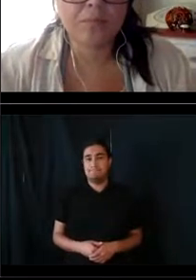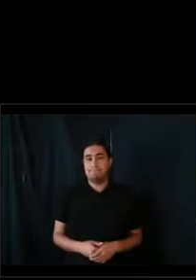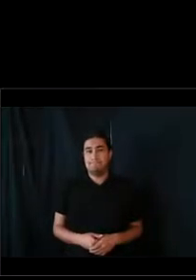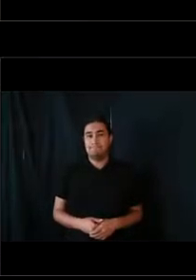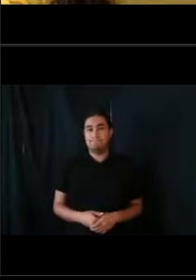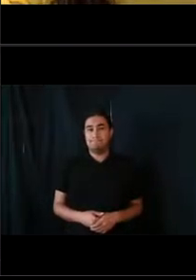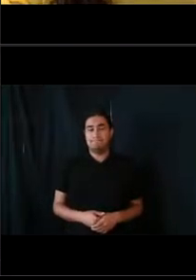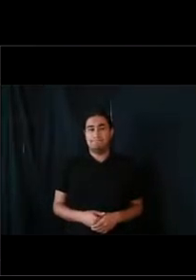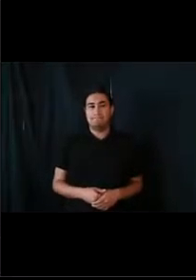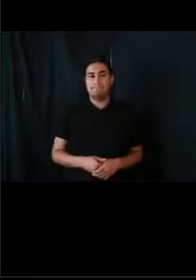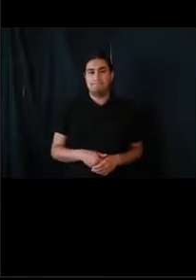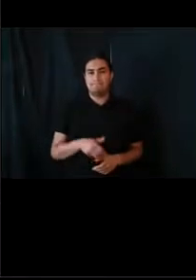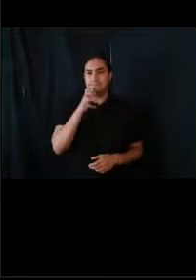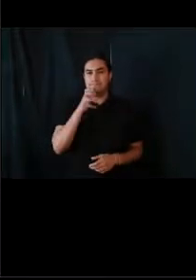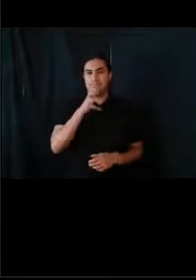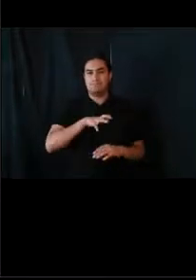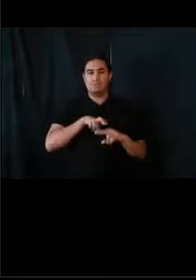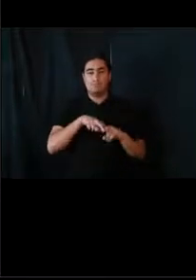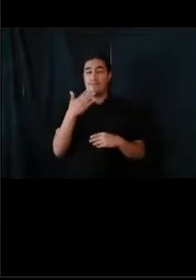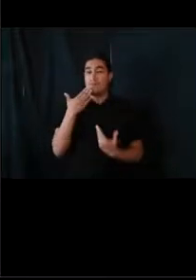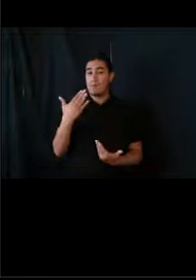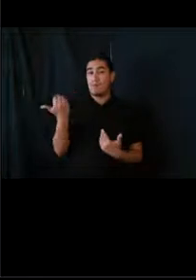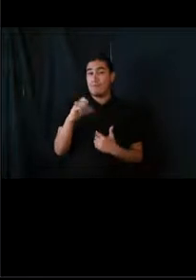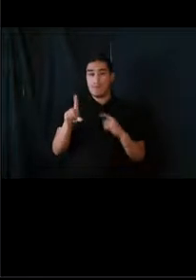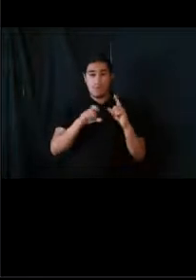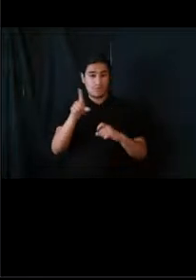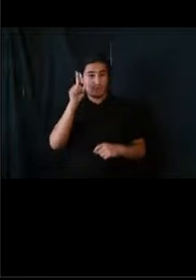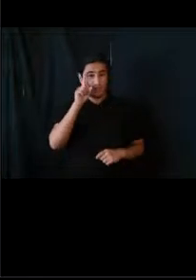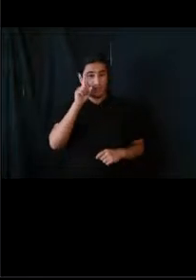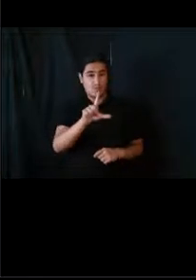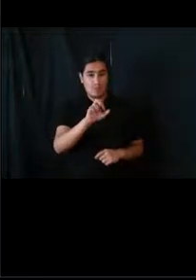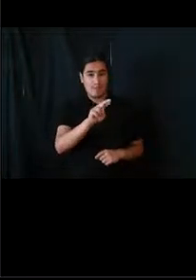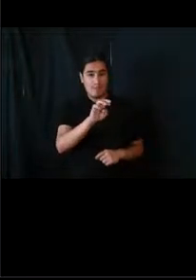thank you do we have any questions for lorena or jessica